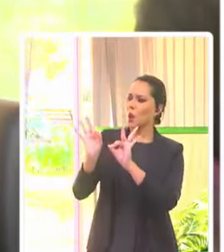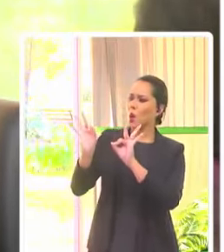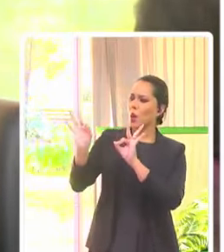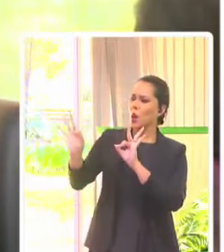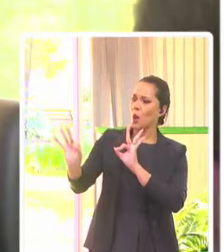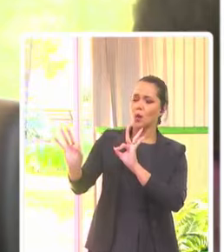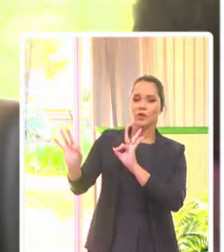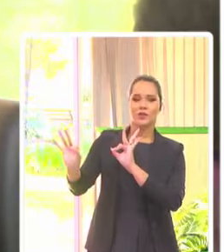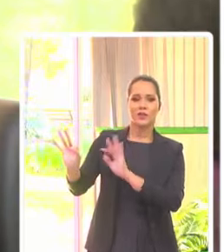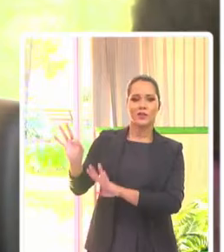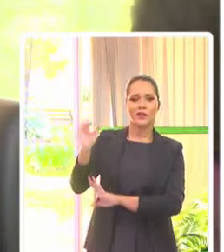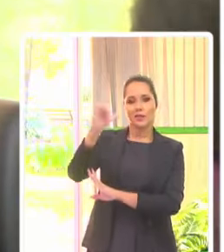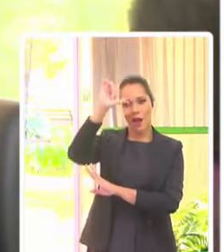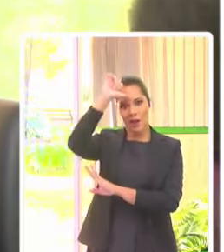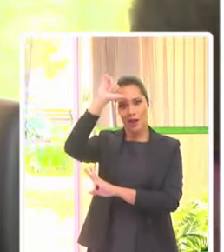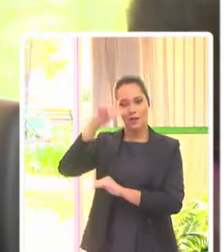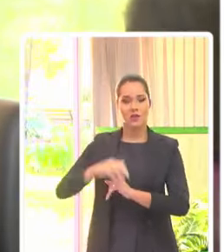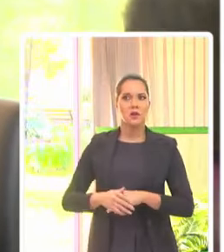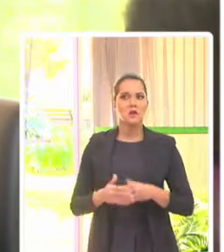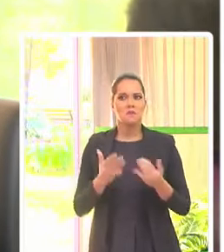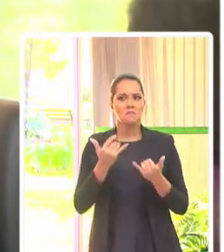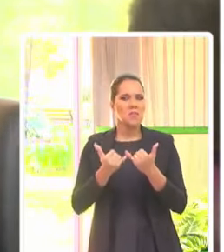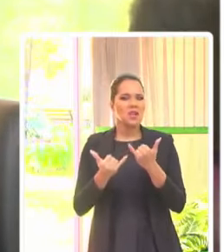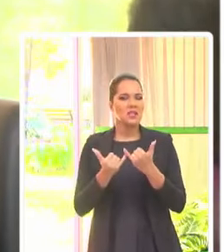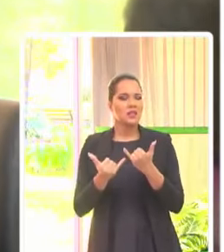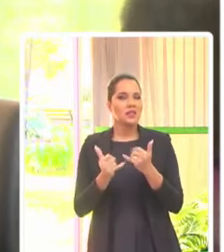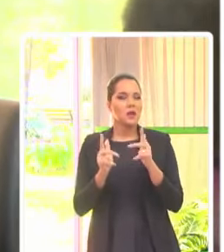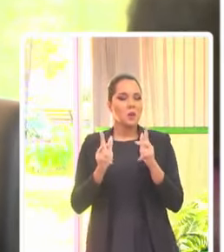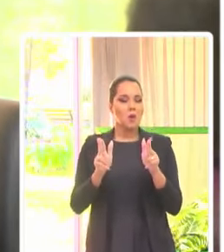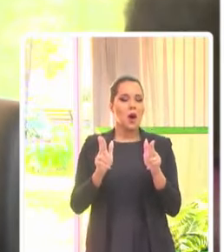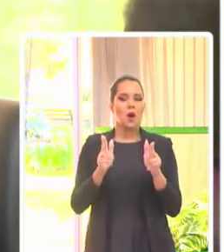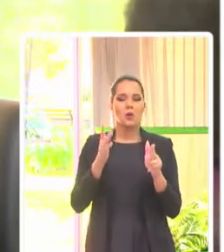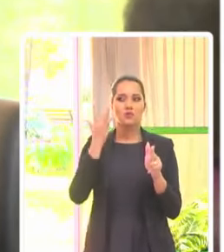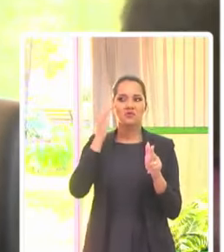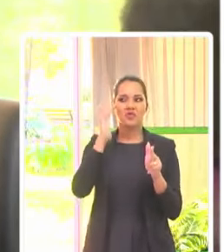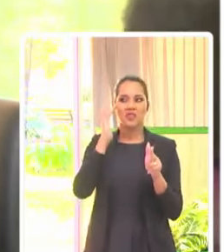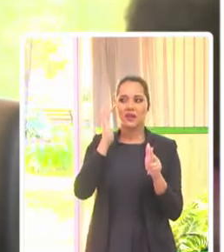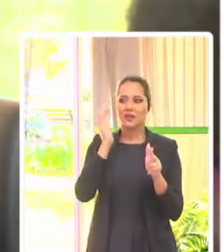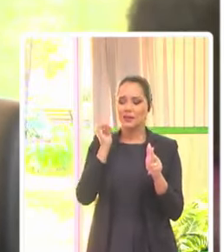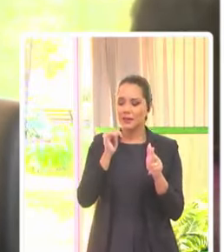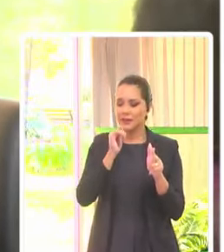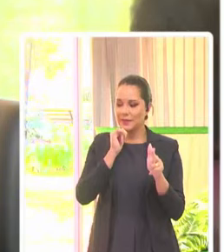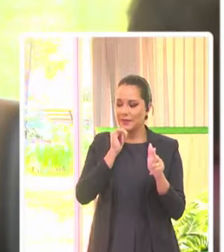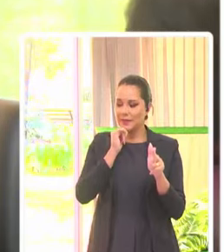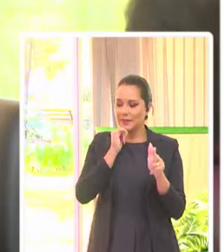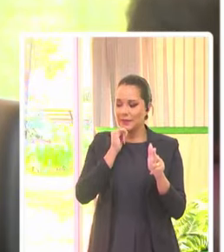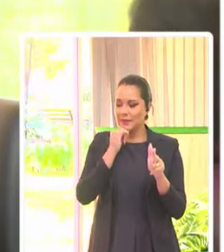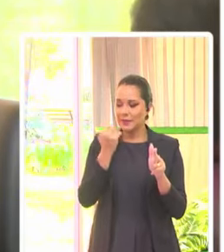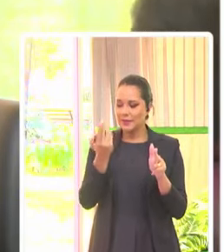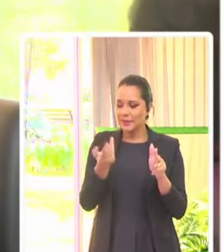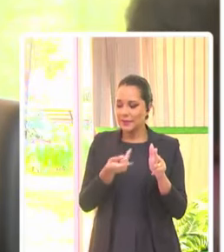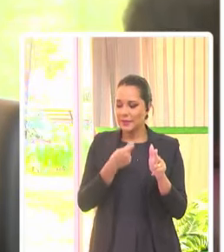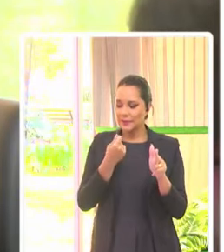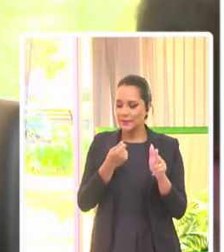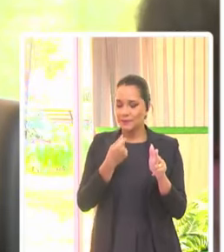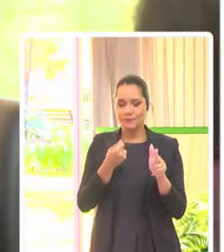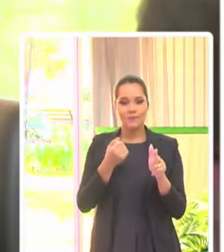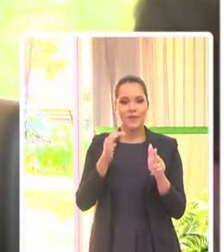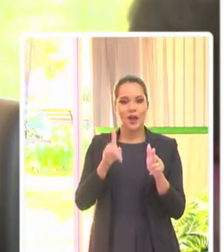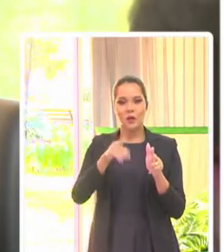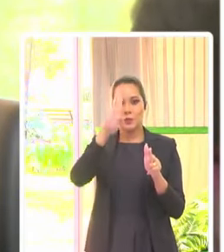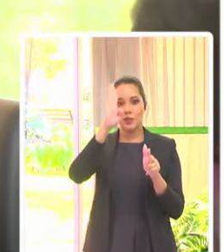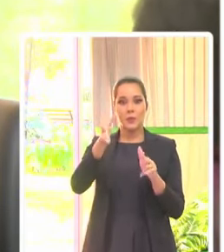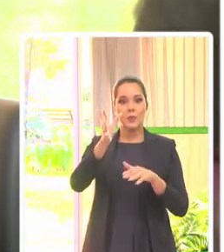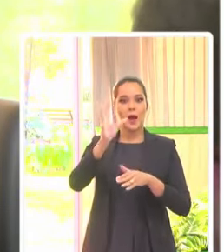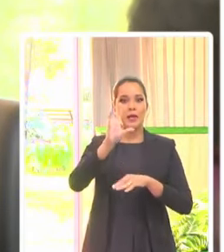is perhaps similar in some ways so in terms of the relationship to the main population centers.